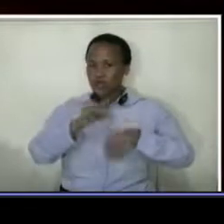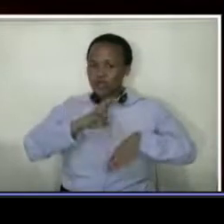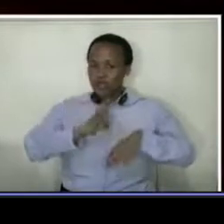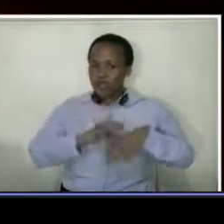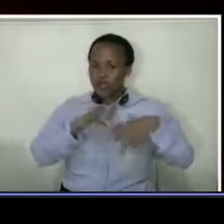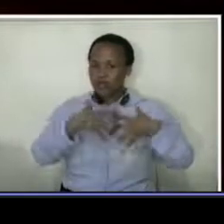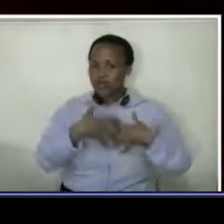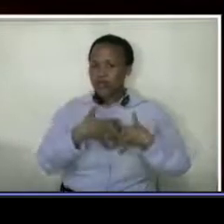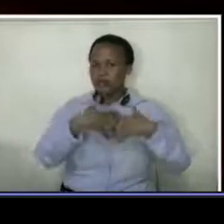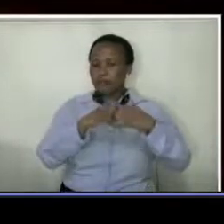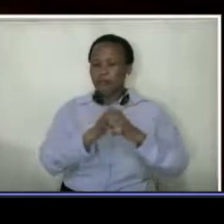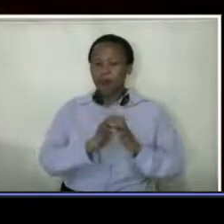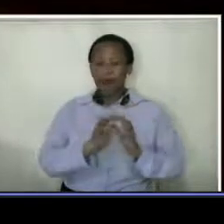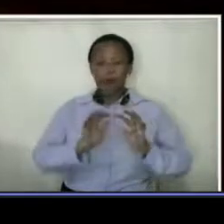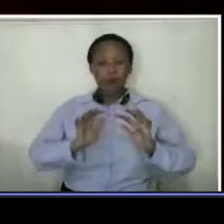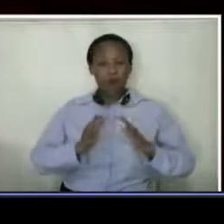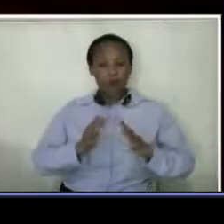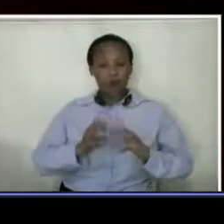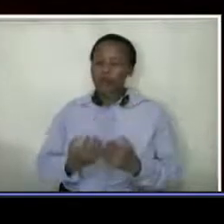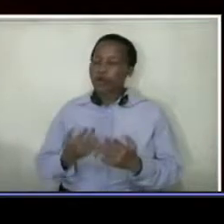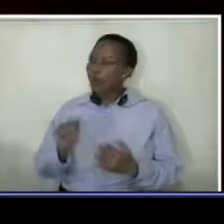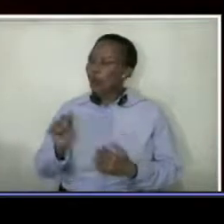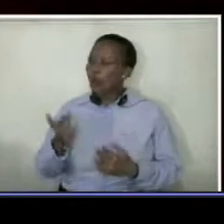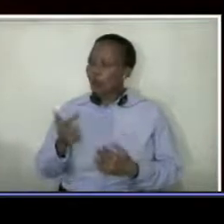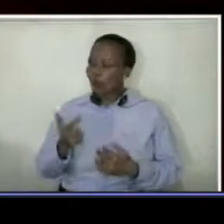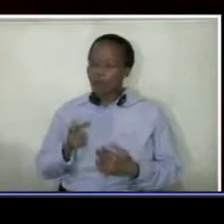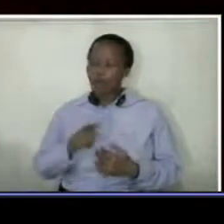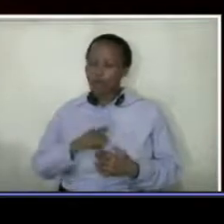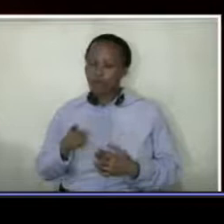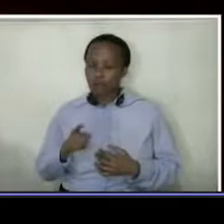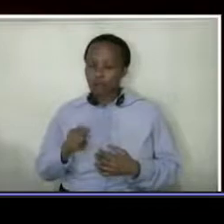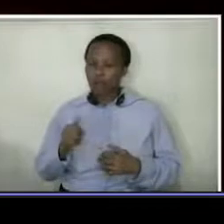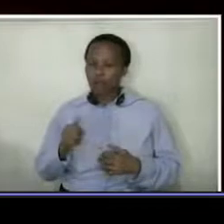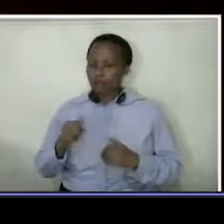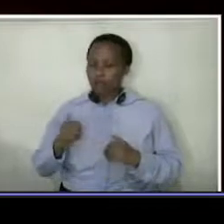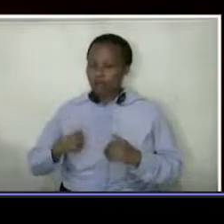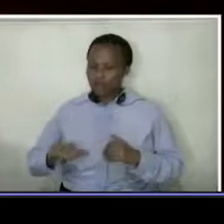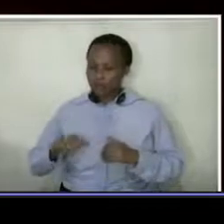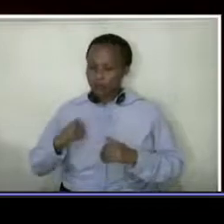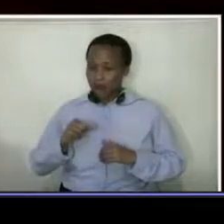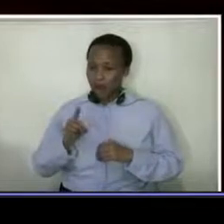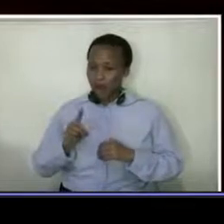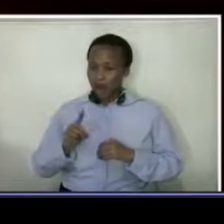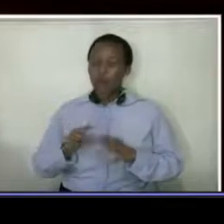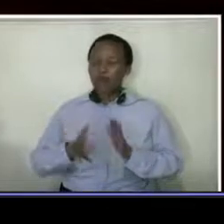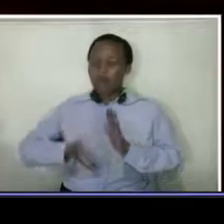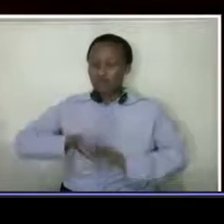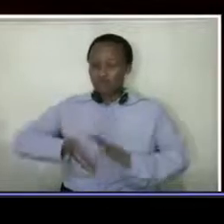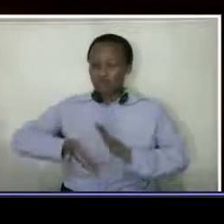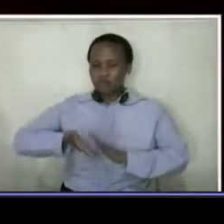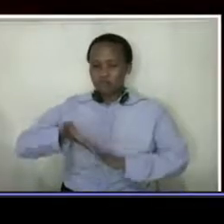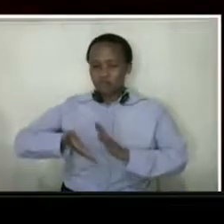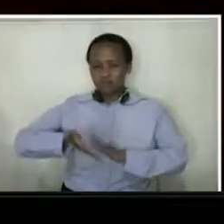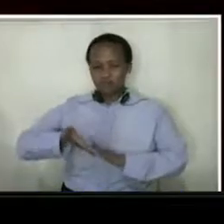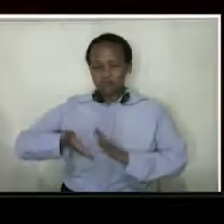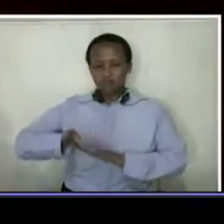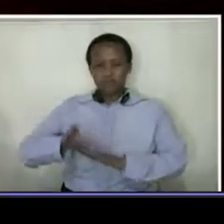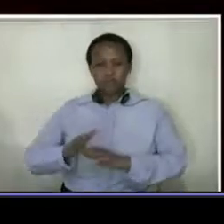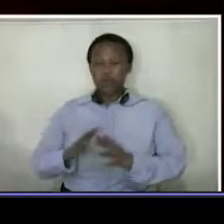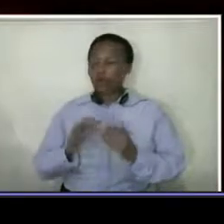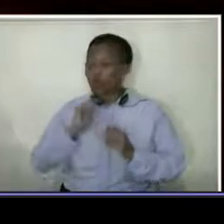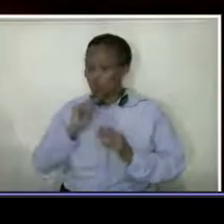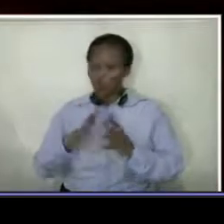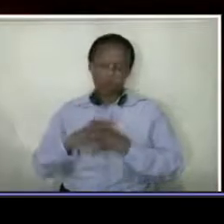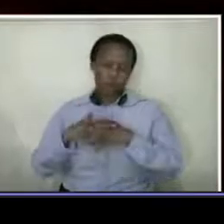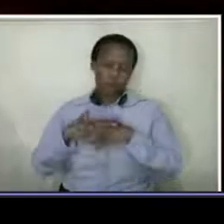labo masipala Mhlonishwa Somlomo balele ngezisu phansi konke akuhambi kahle. Kuningi